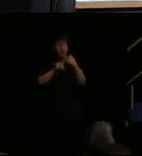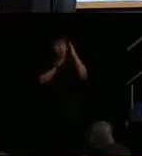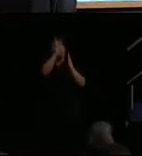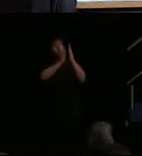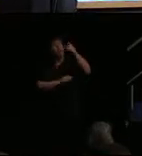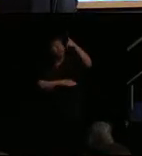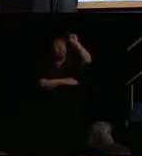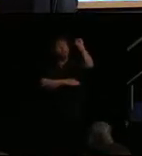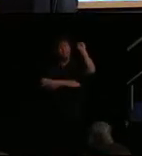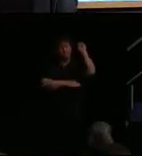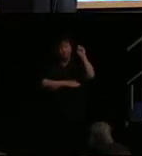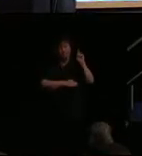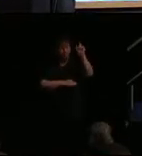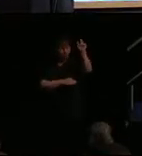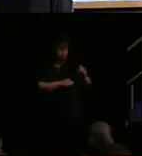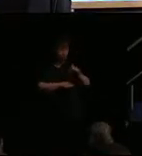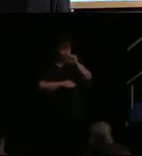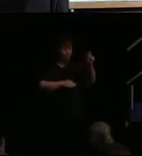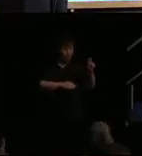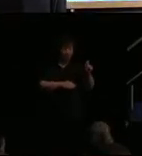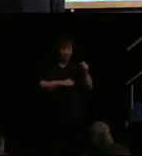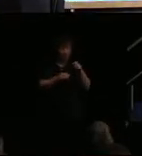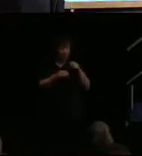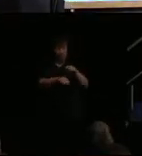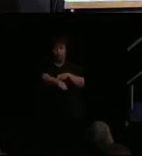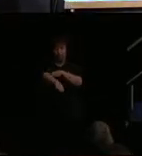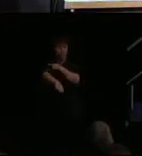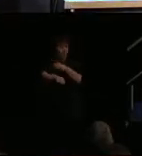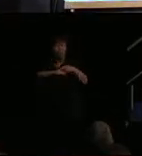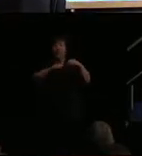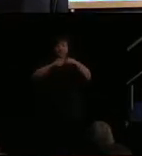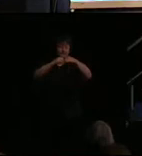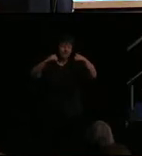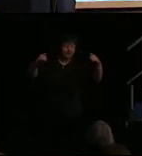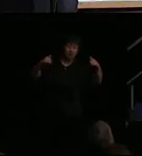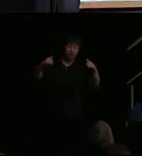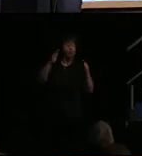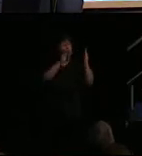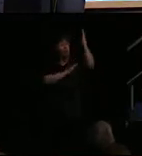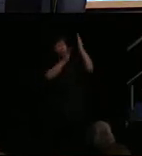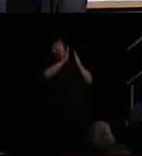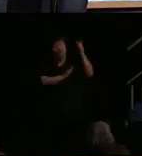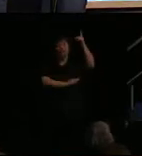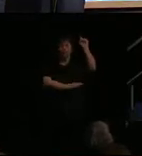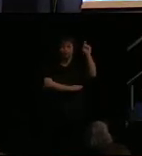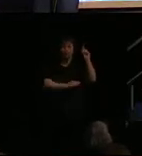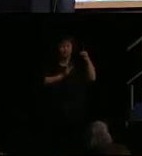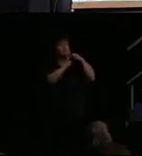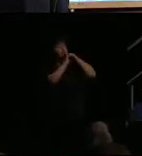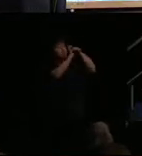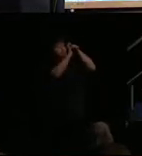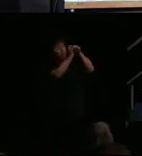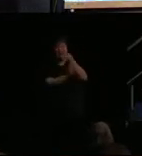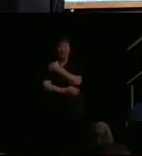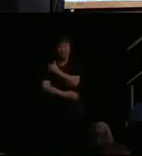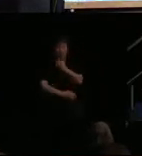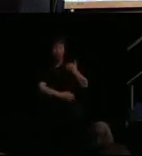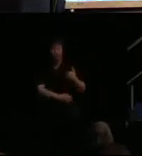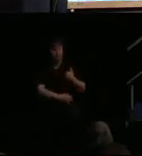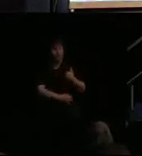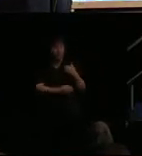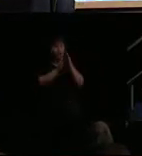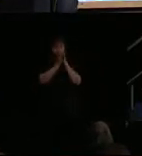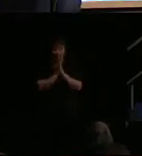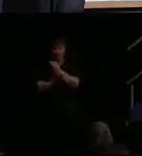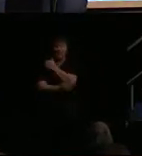And Jesus dying on the cross means that we are no longer separate from this presence of God that we can encounter this morning. So I'm going to